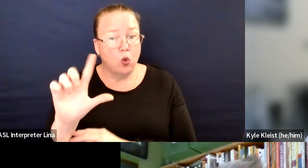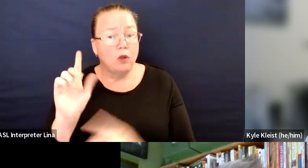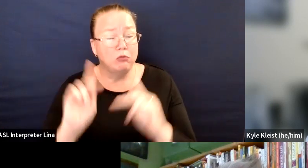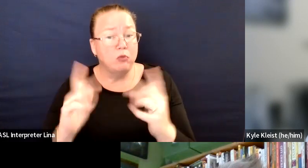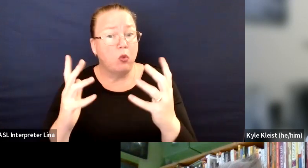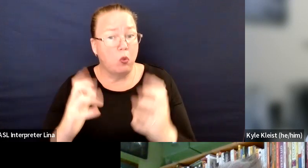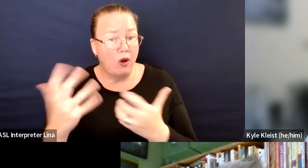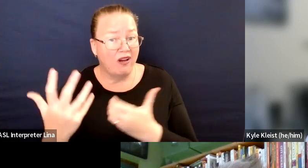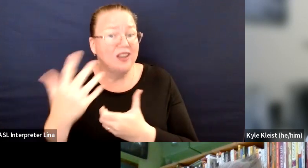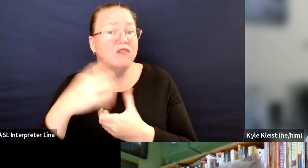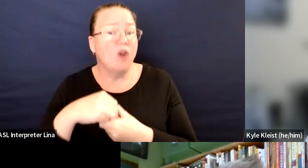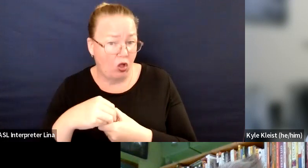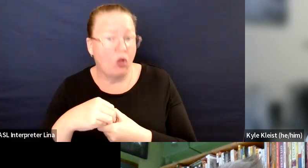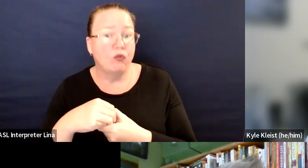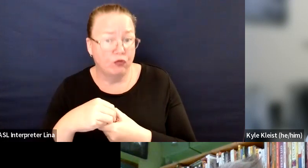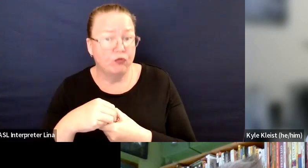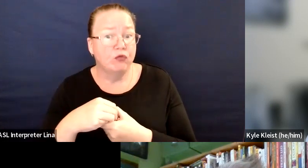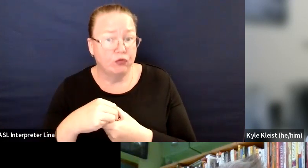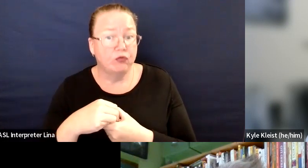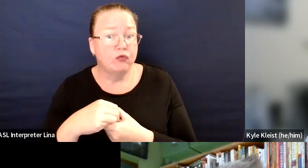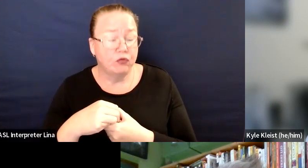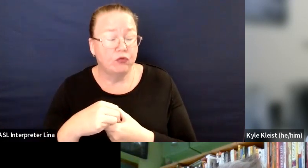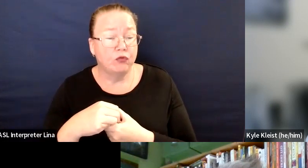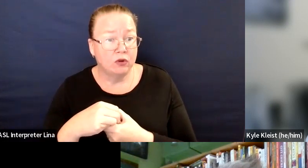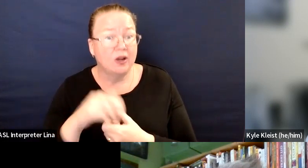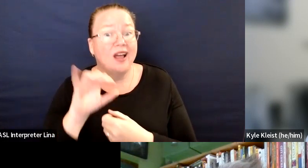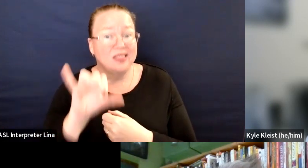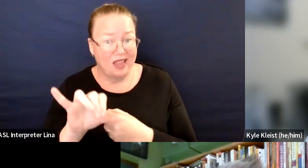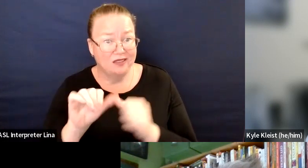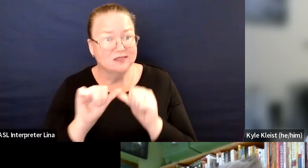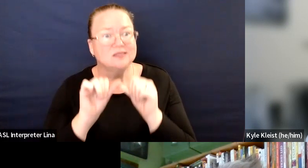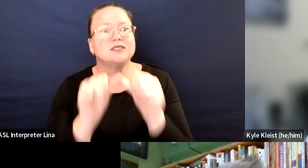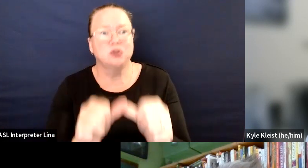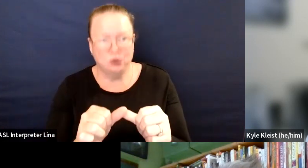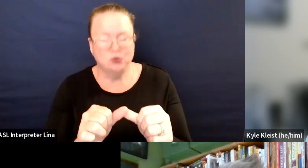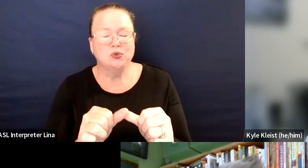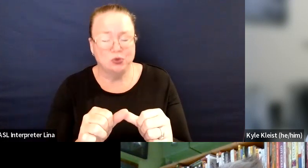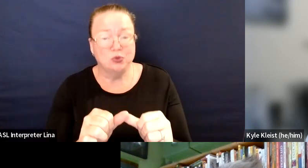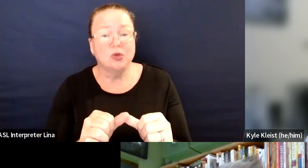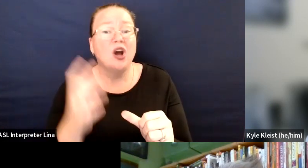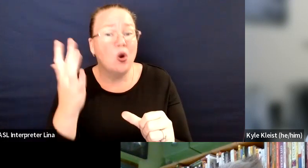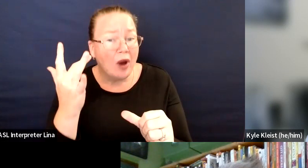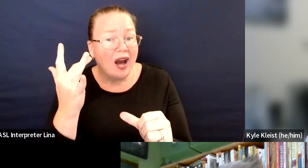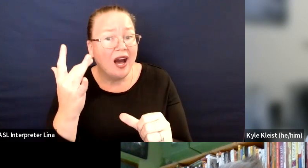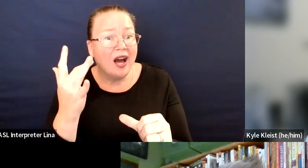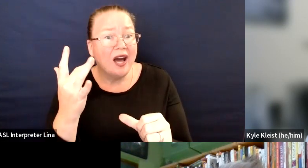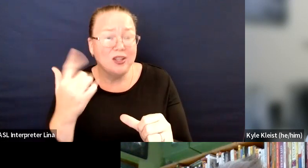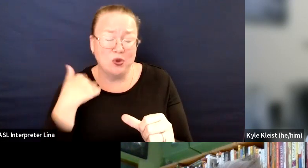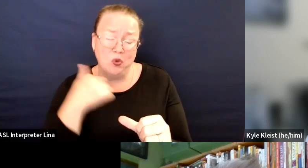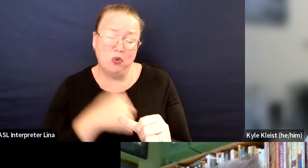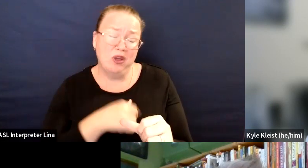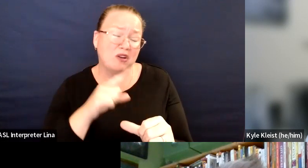wanted to participate. And that has carried forward because we are so spread out